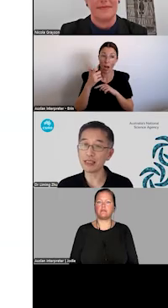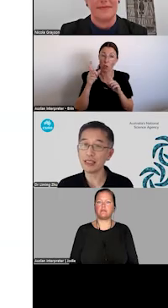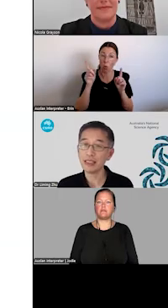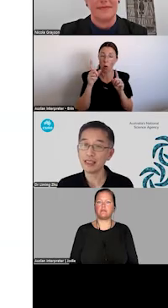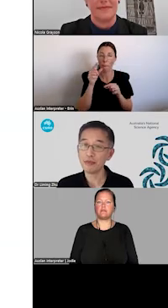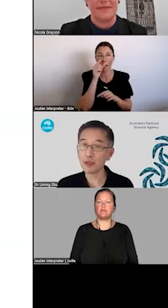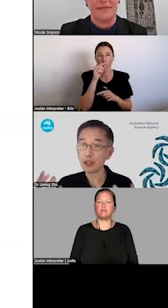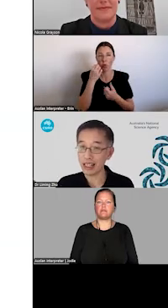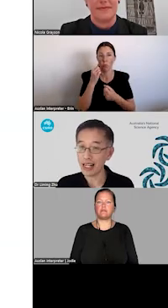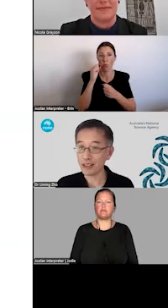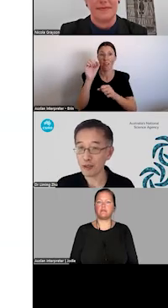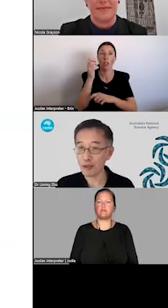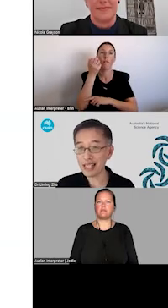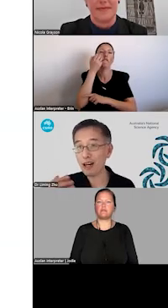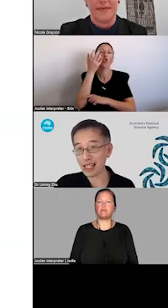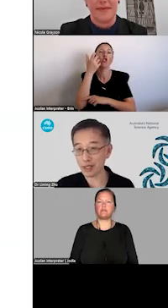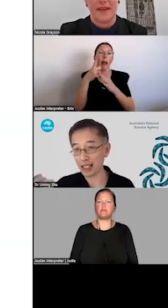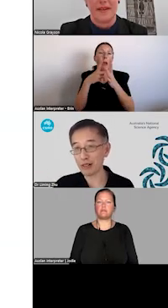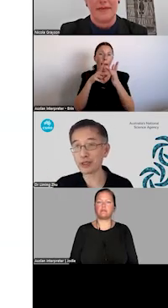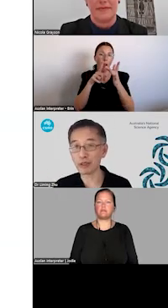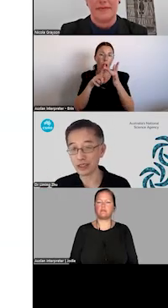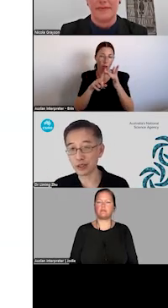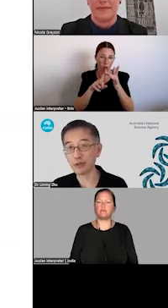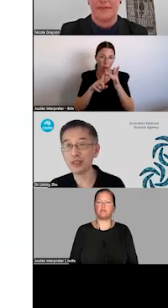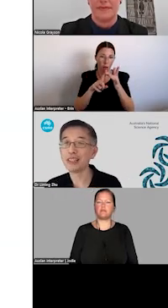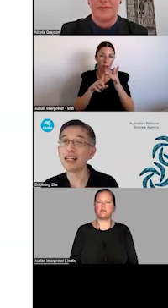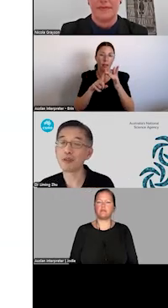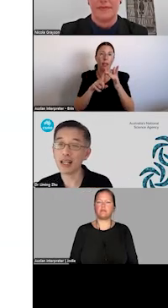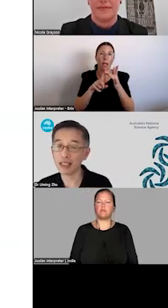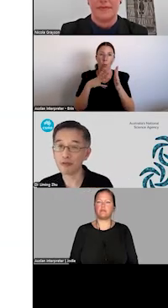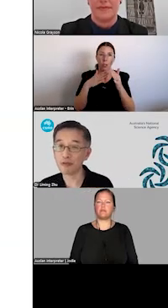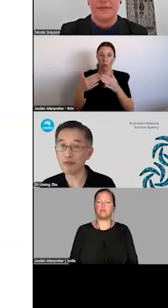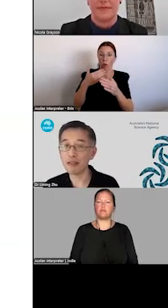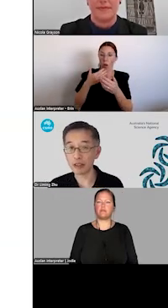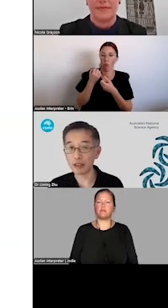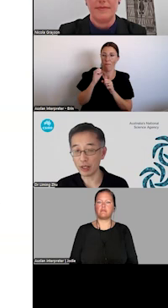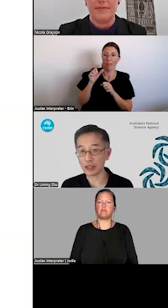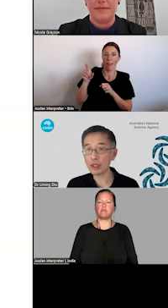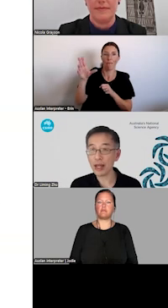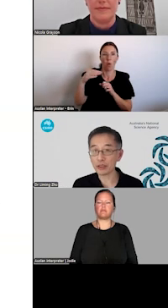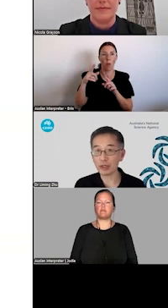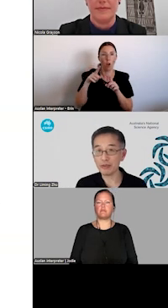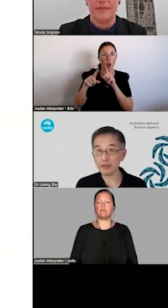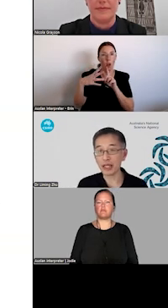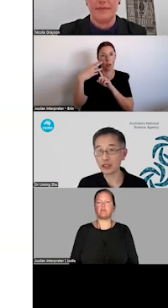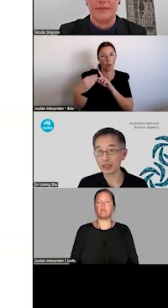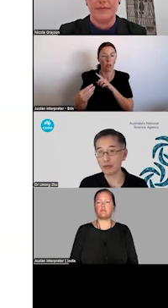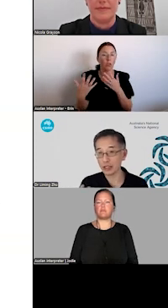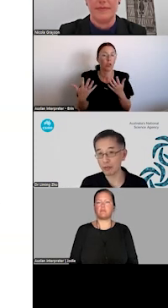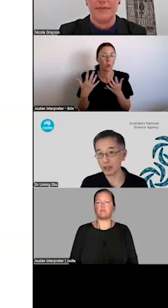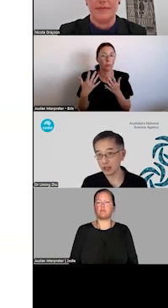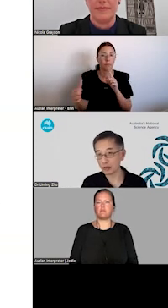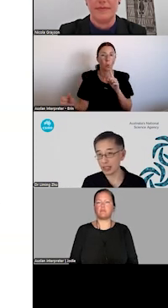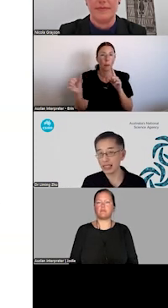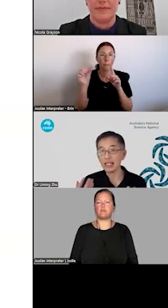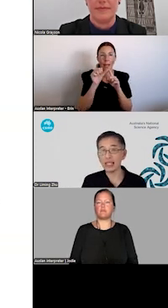prevent future AI. No matter how AI becomes, we can still prevent it from learning. So it's going back to the information theoretical point of